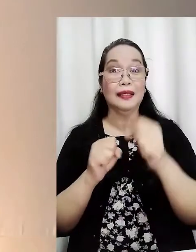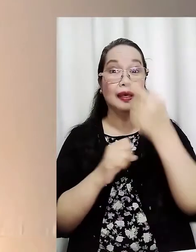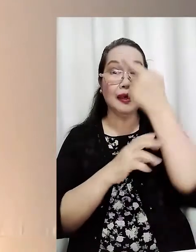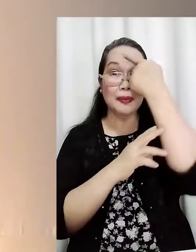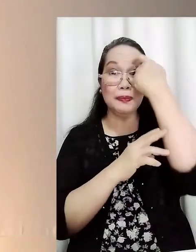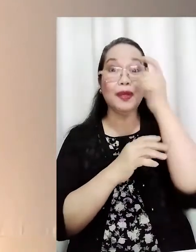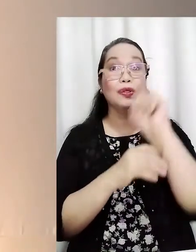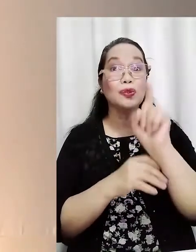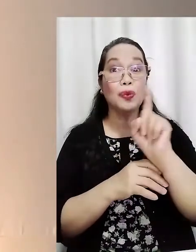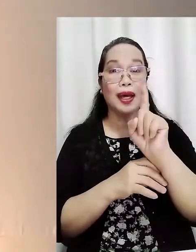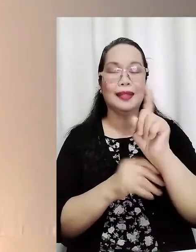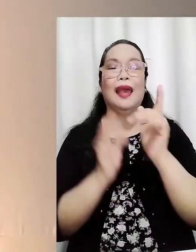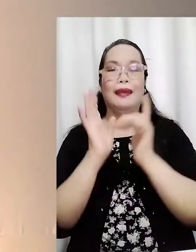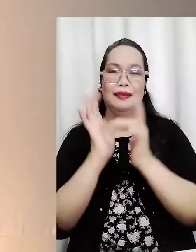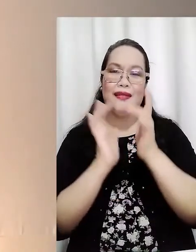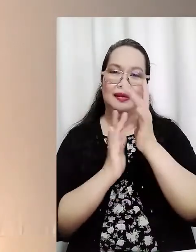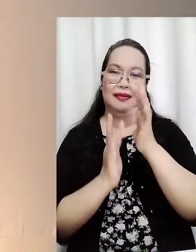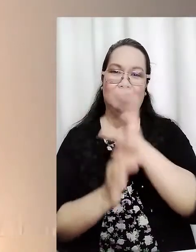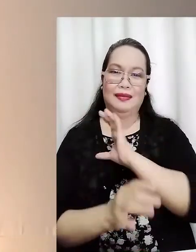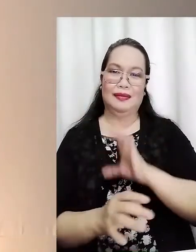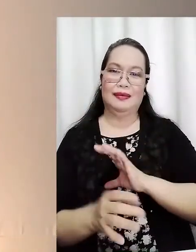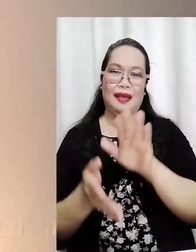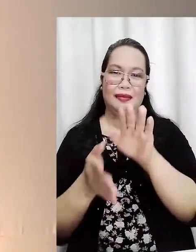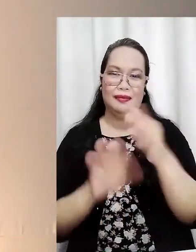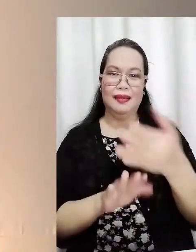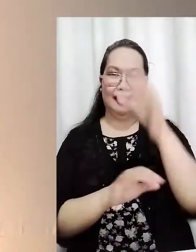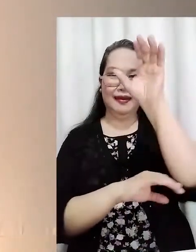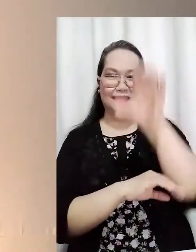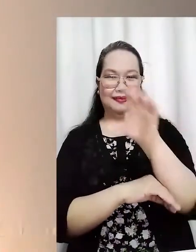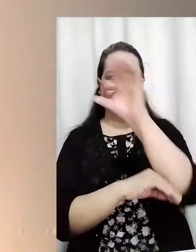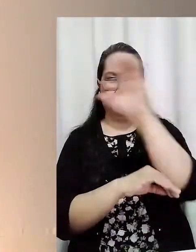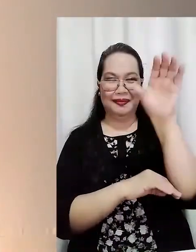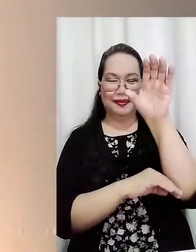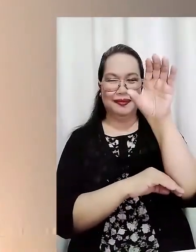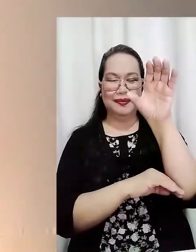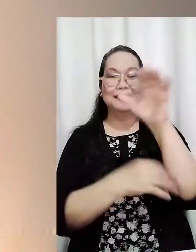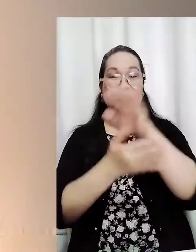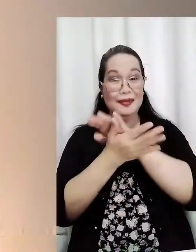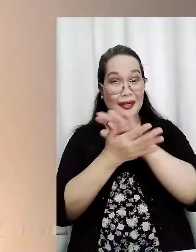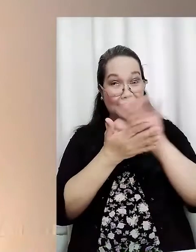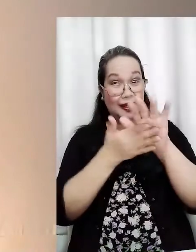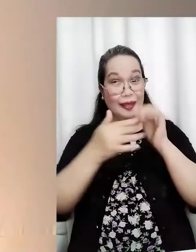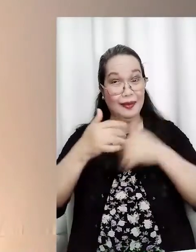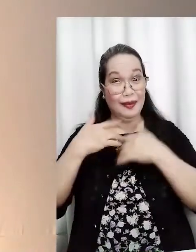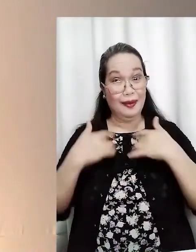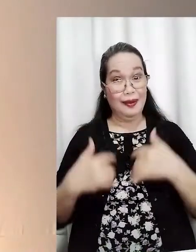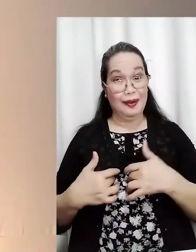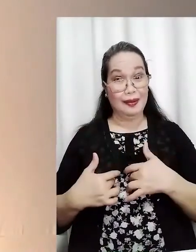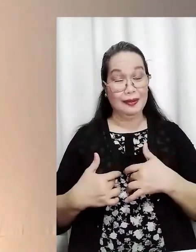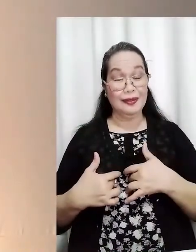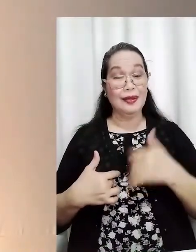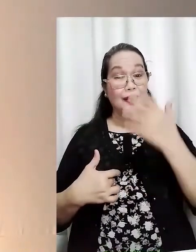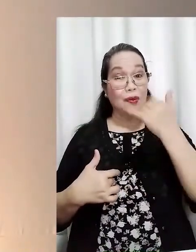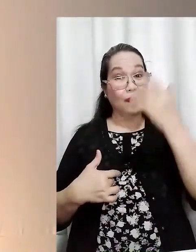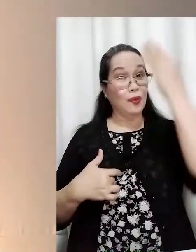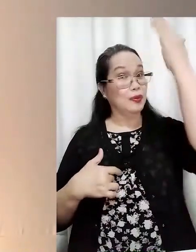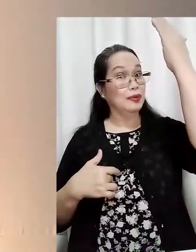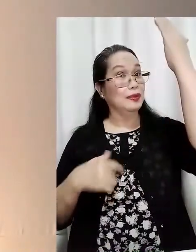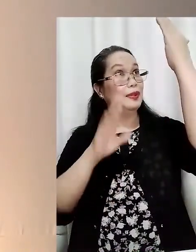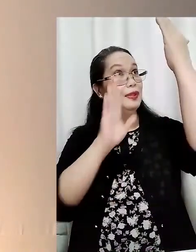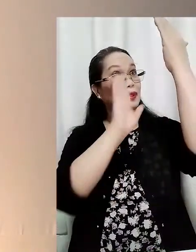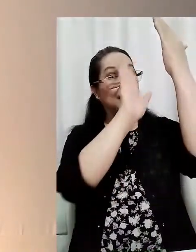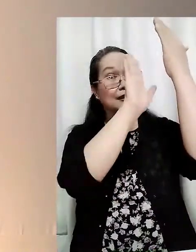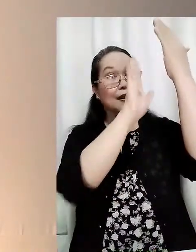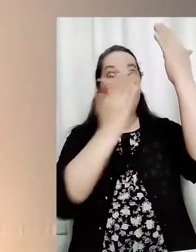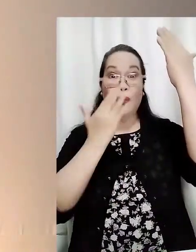work of Christ on the cross. Posible na maging dalisay po ang puso natin, ang buhay natin sa harapan ng